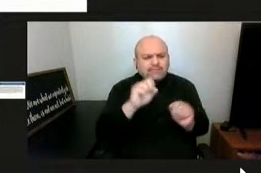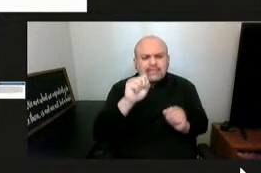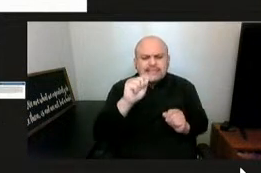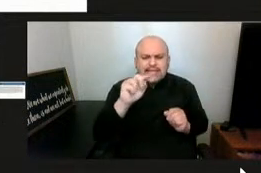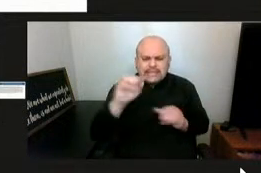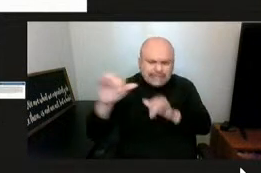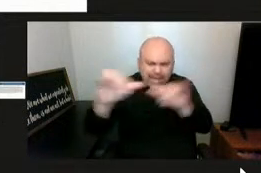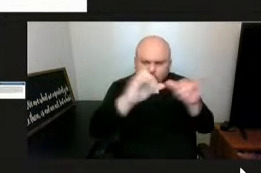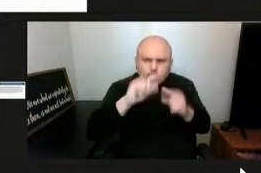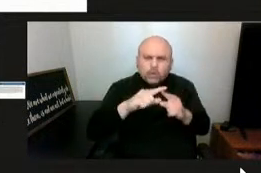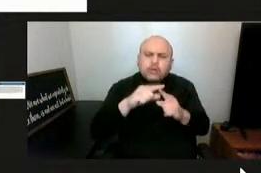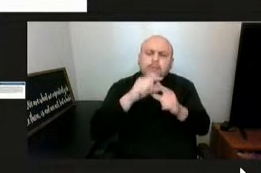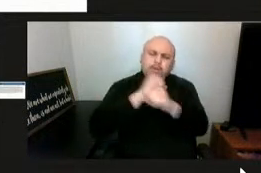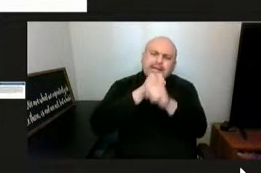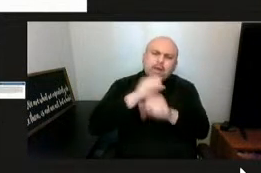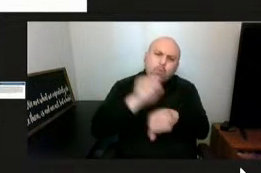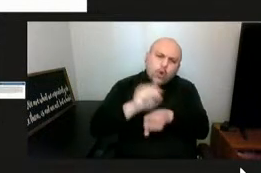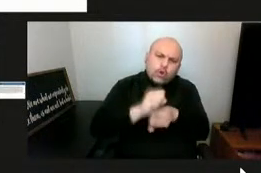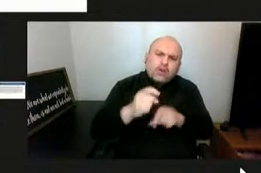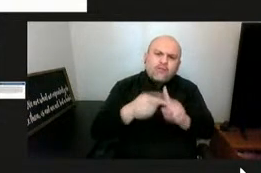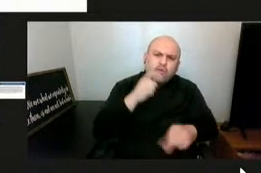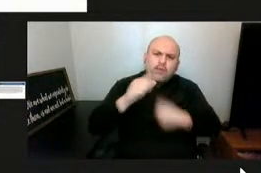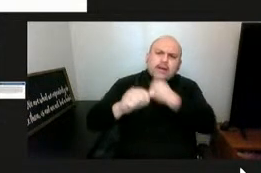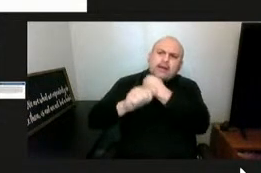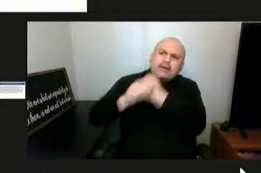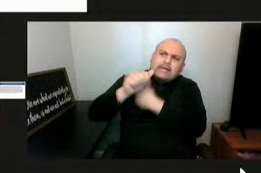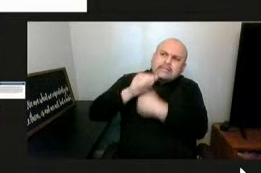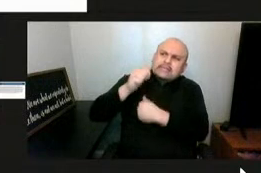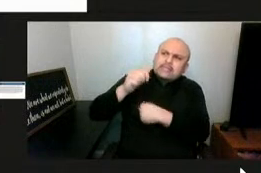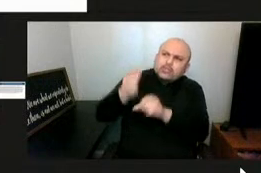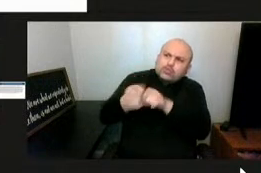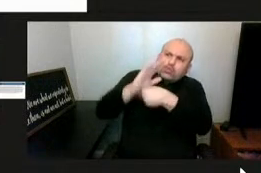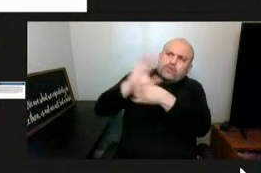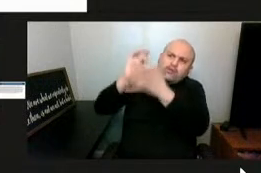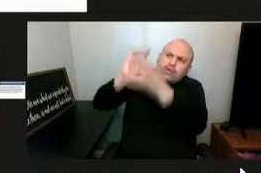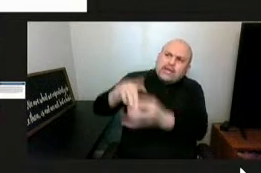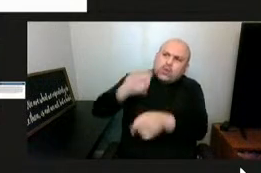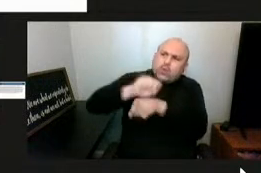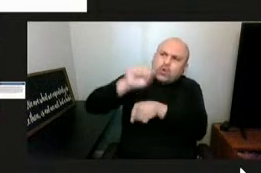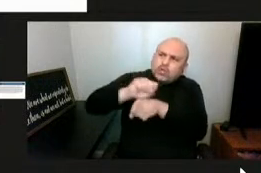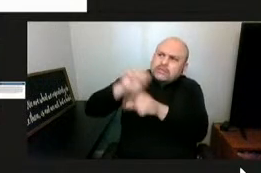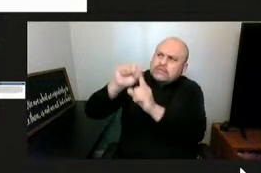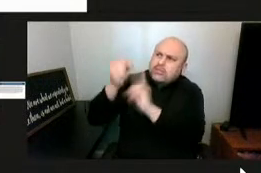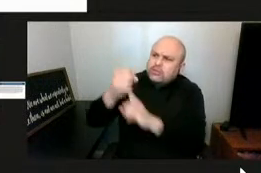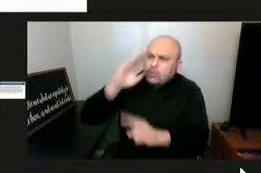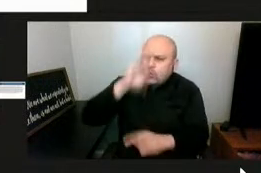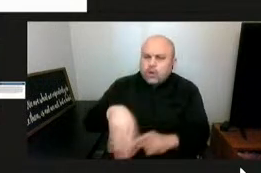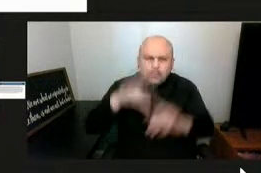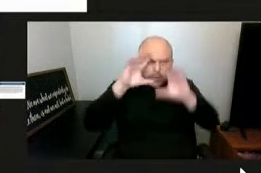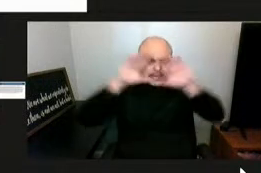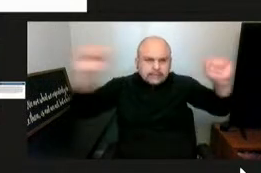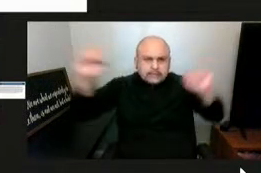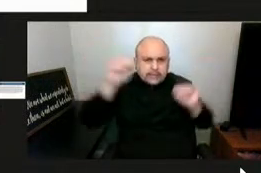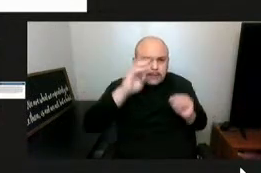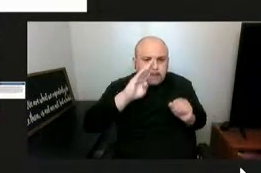protect workers from hazardous COVID-related working conditions. We know that President Biden very early on in his